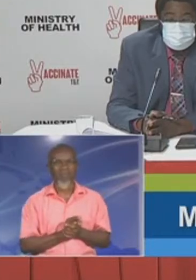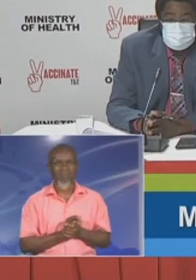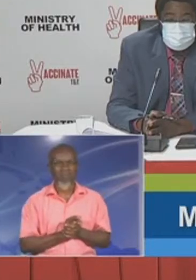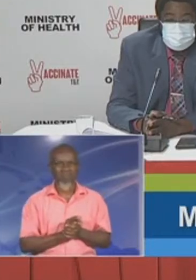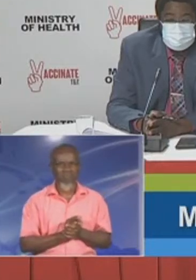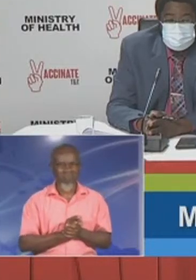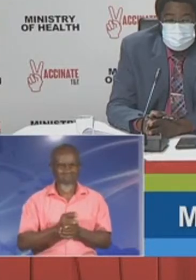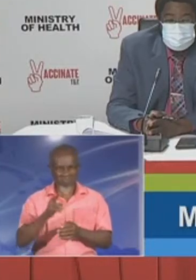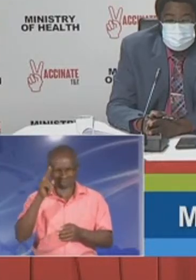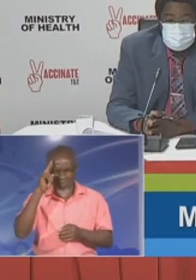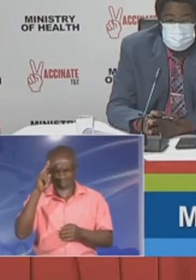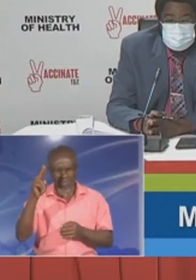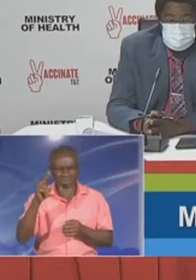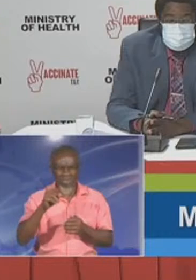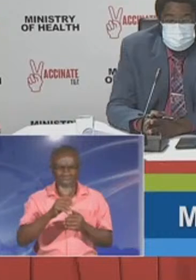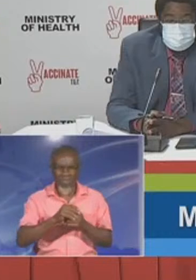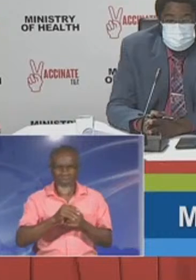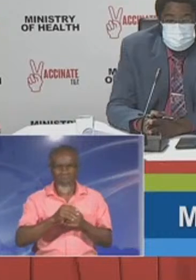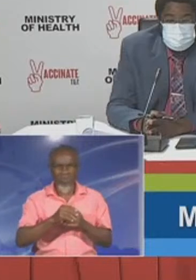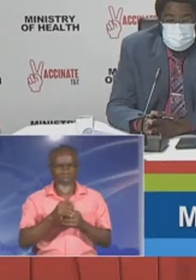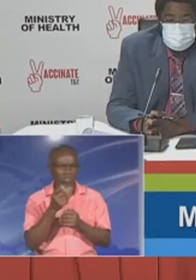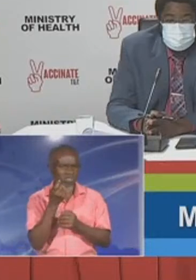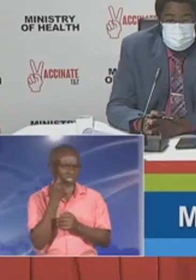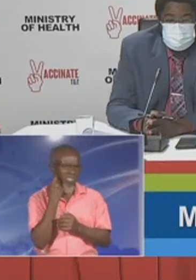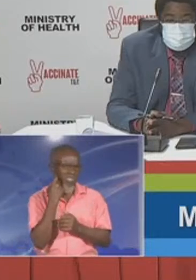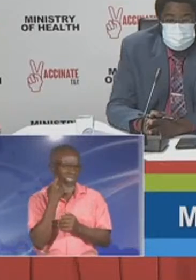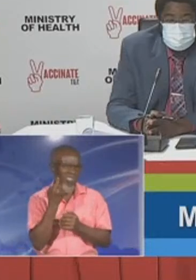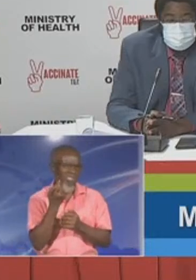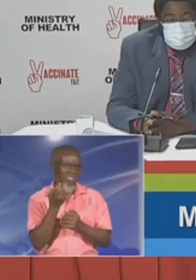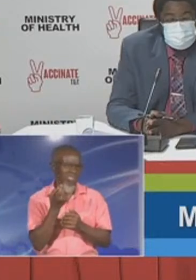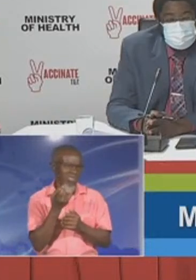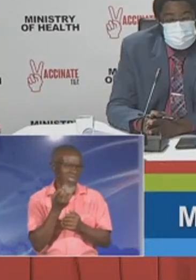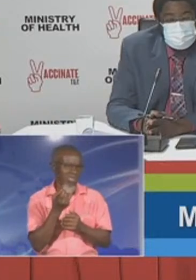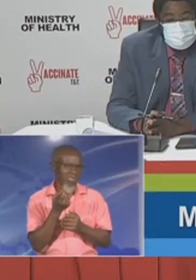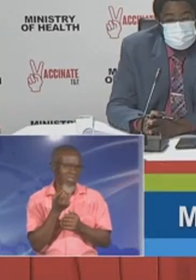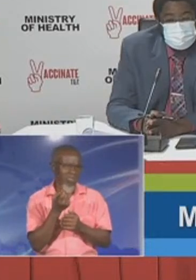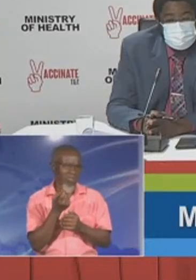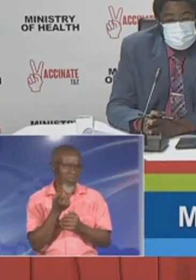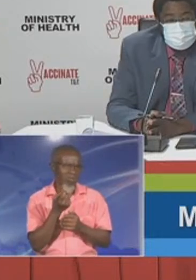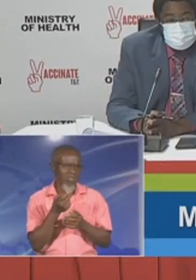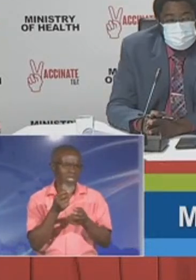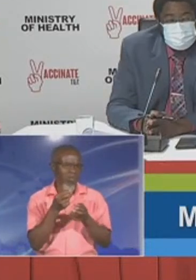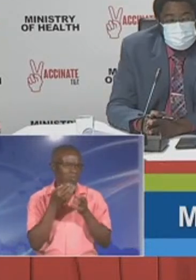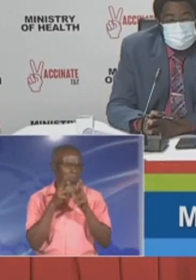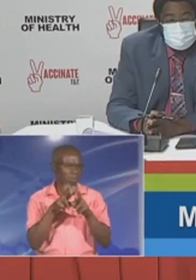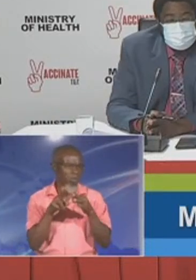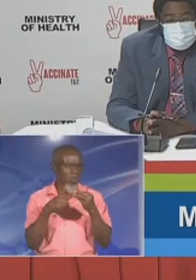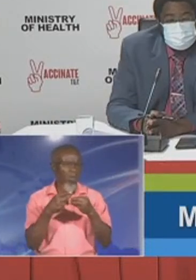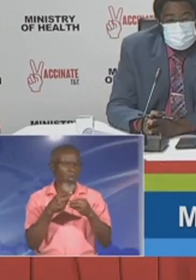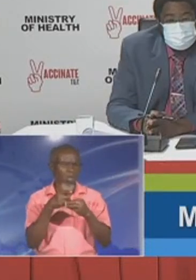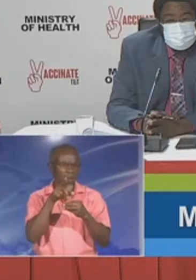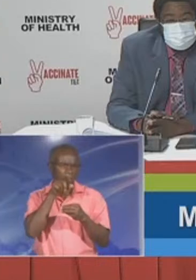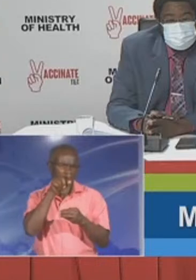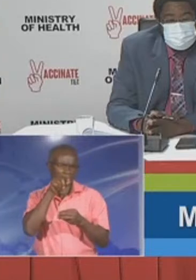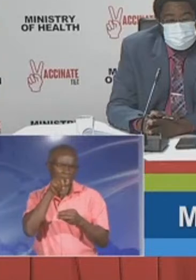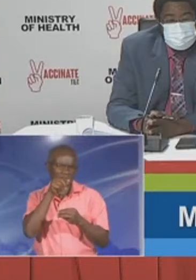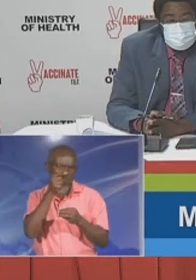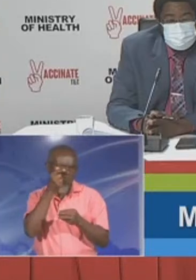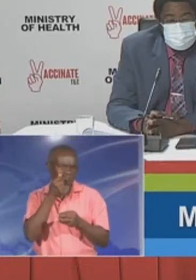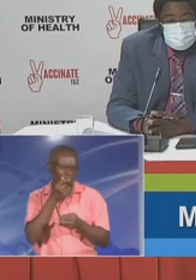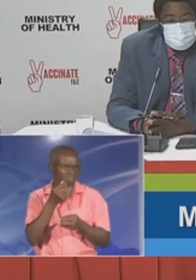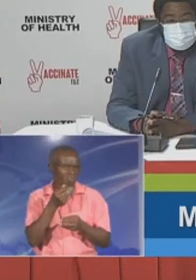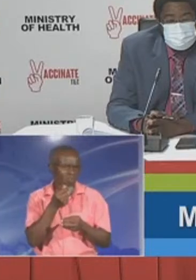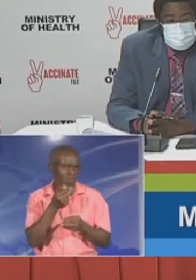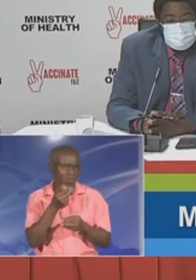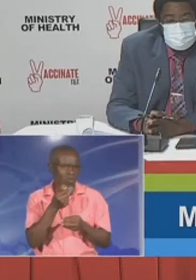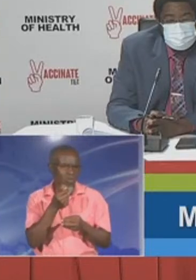Hi. Recently, there have been reports, again internationally, of bird flu. And in the UK, authorities have